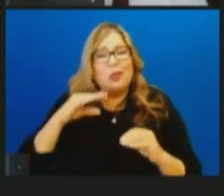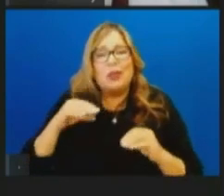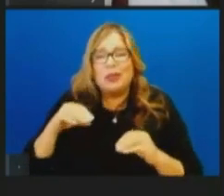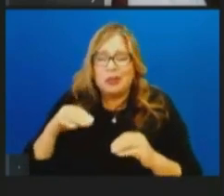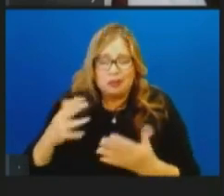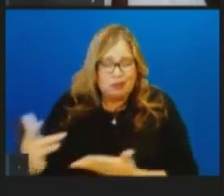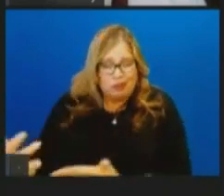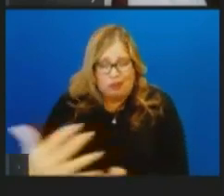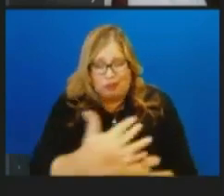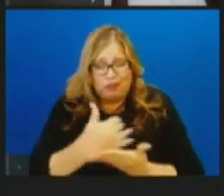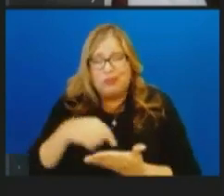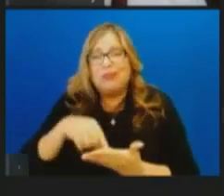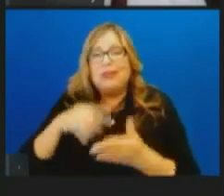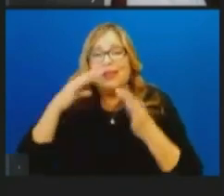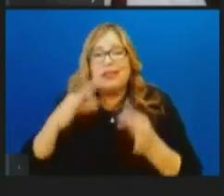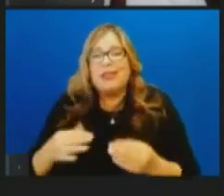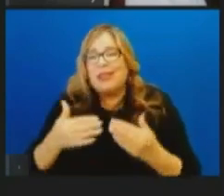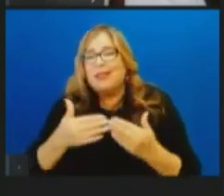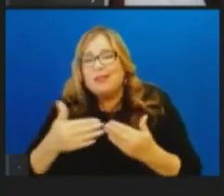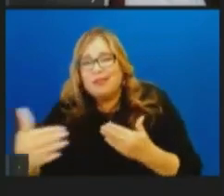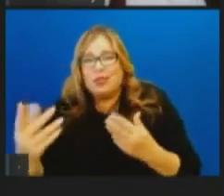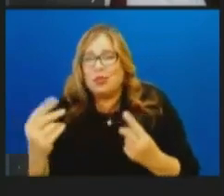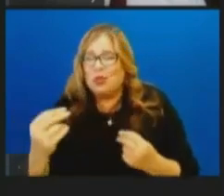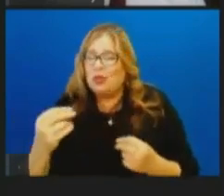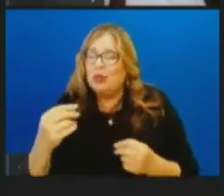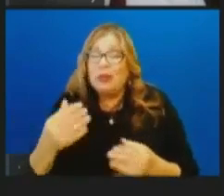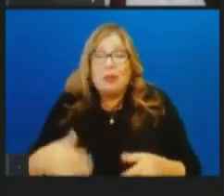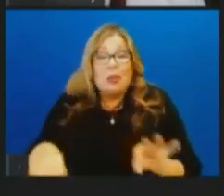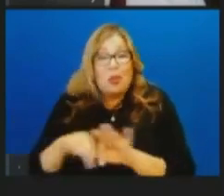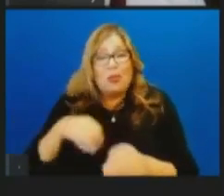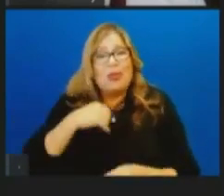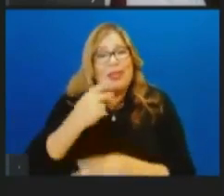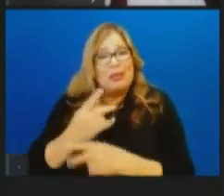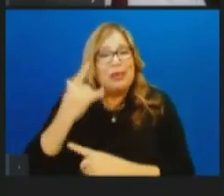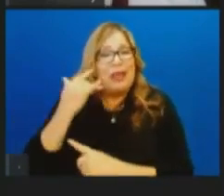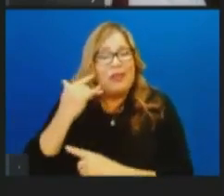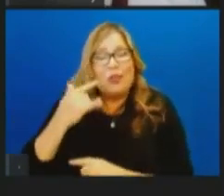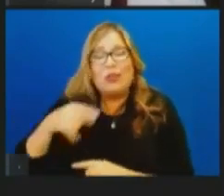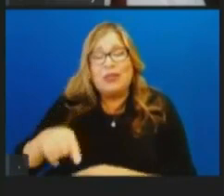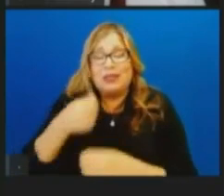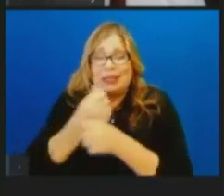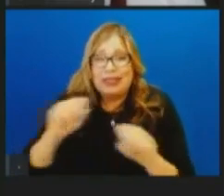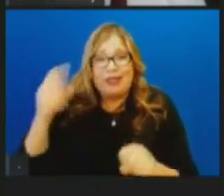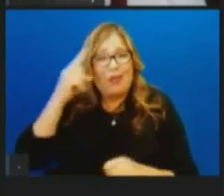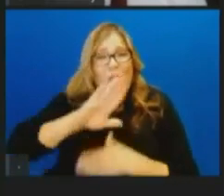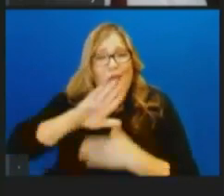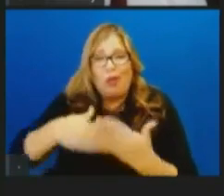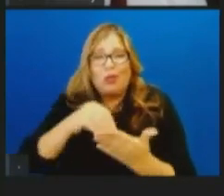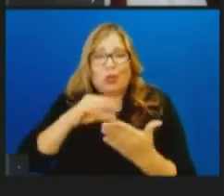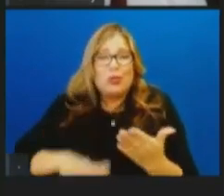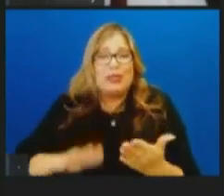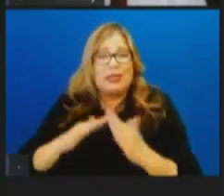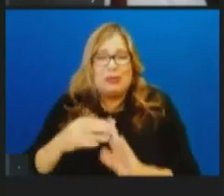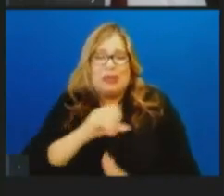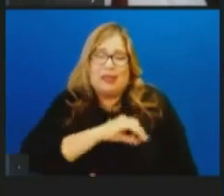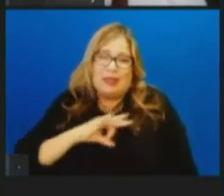all we can to keep our schools safe for students, for staff, for families and communities at large. Next